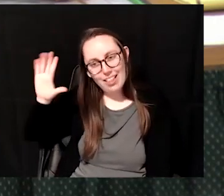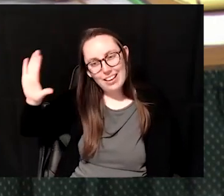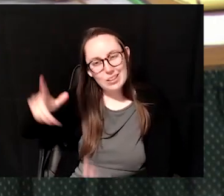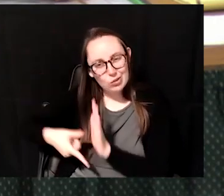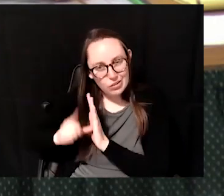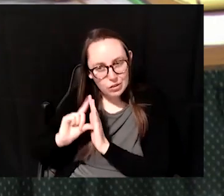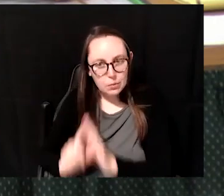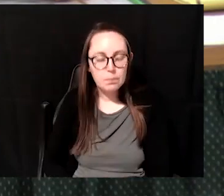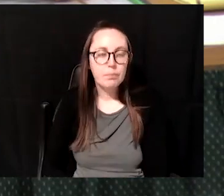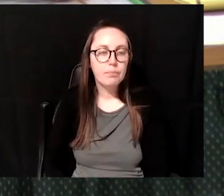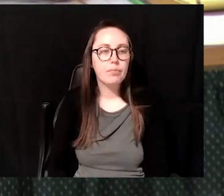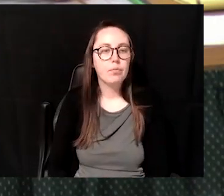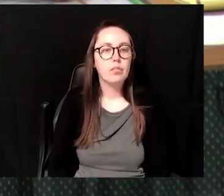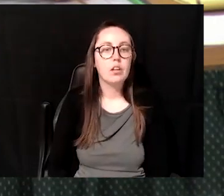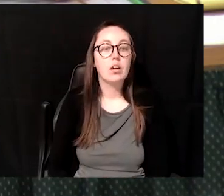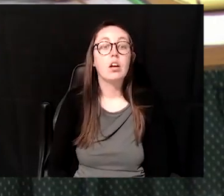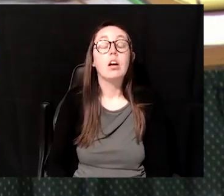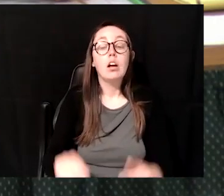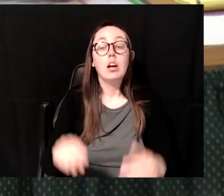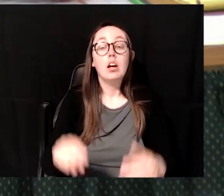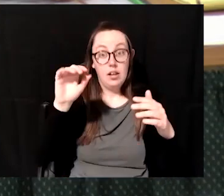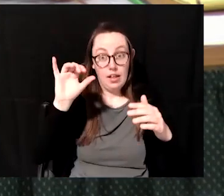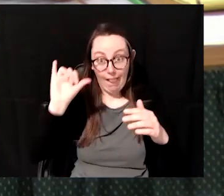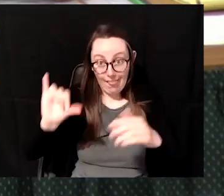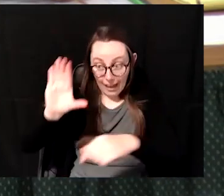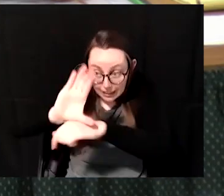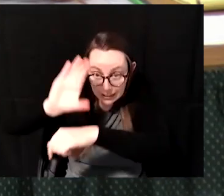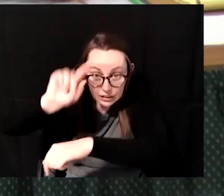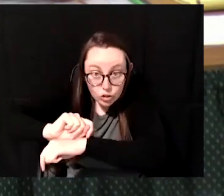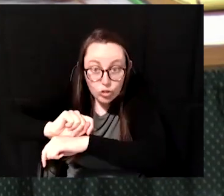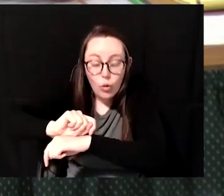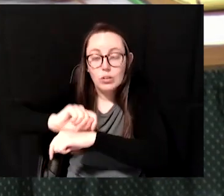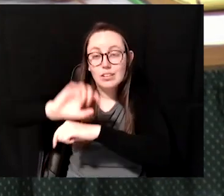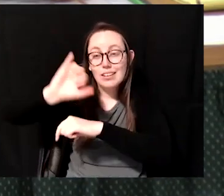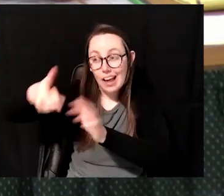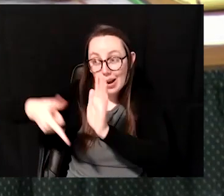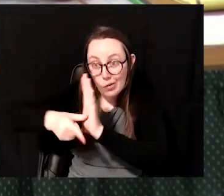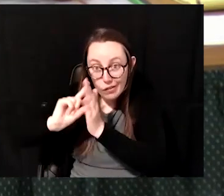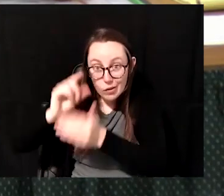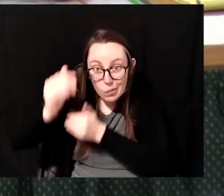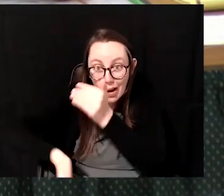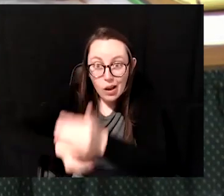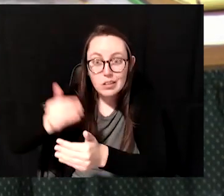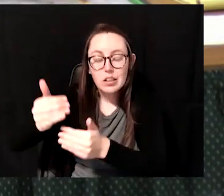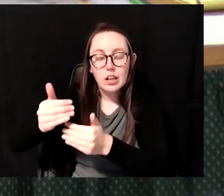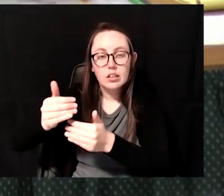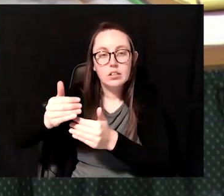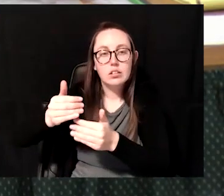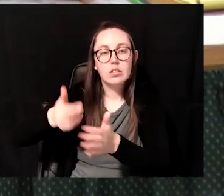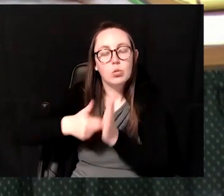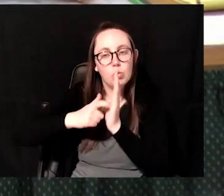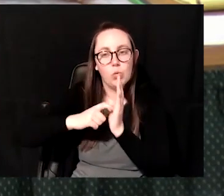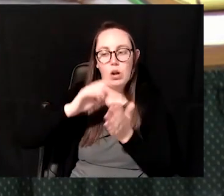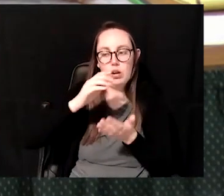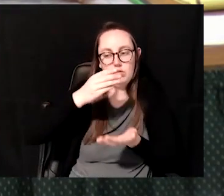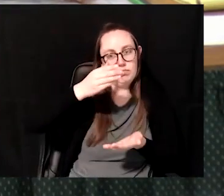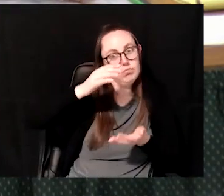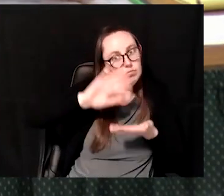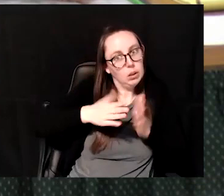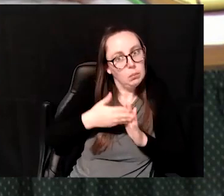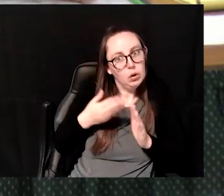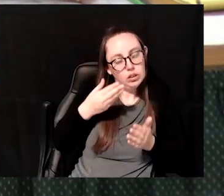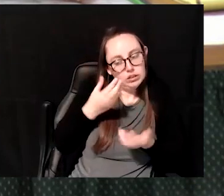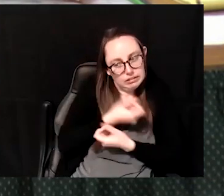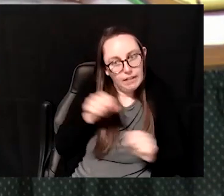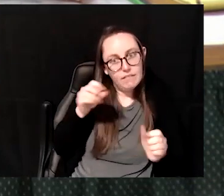the community safety fund should be used to pay for these consultants in this review process so alternatively Town